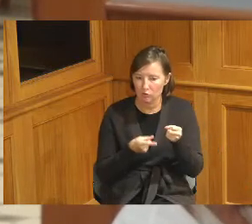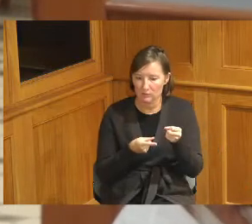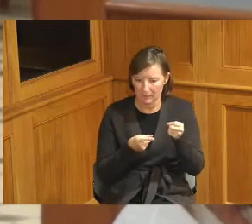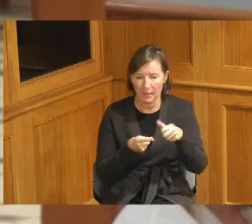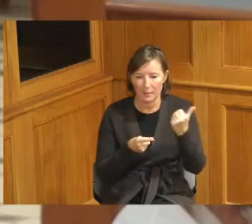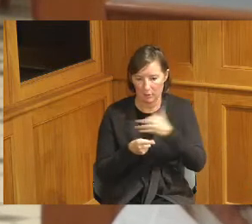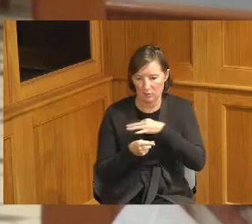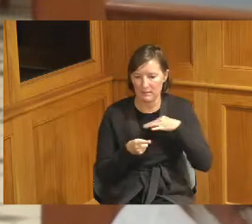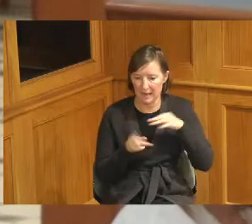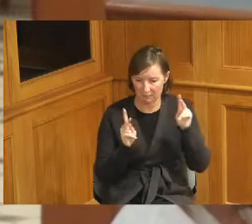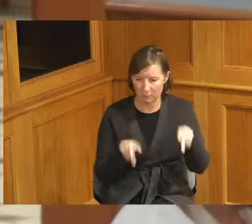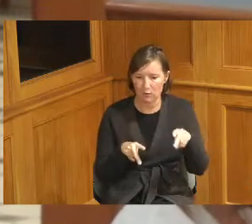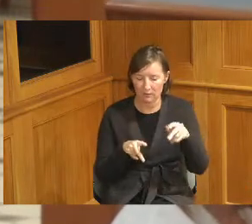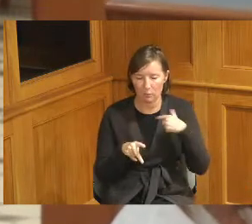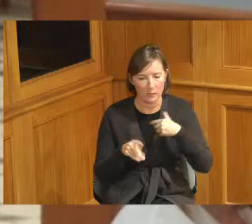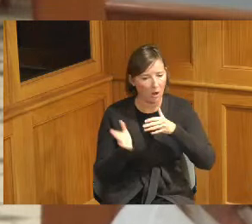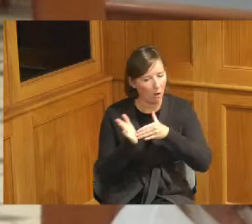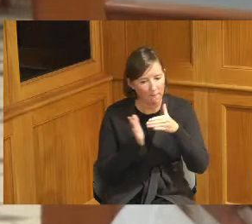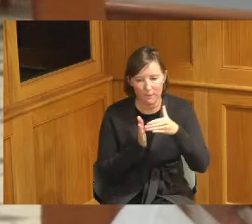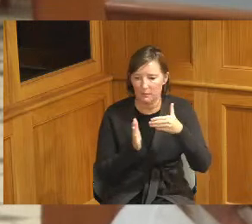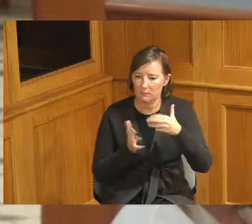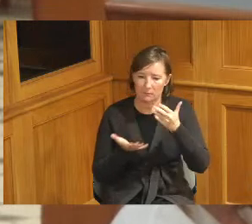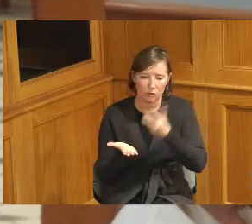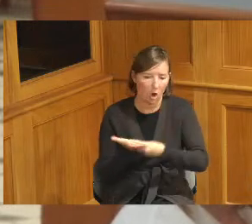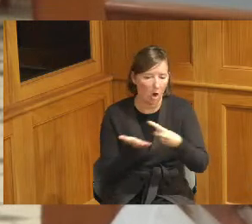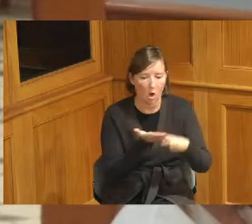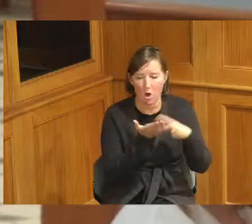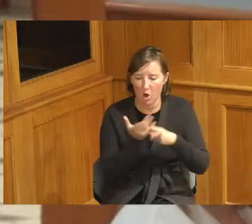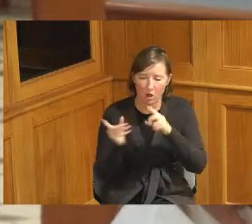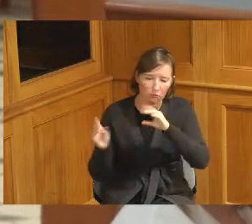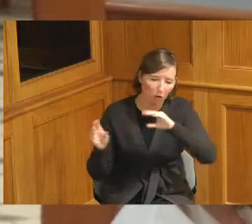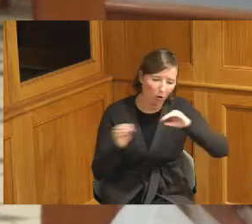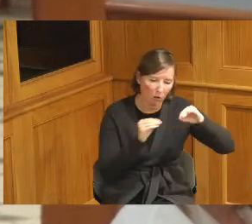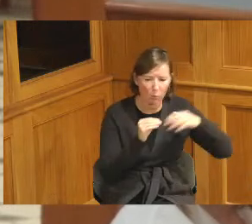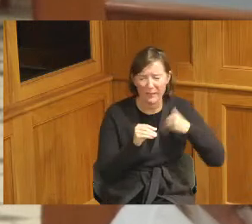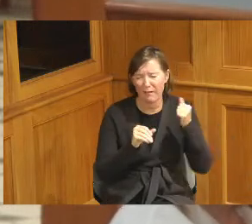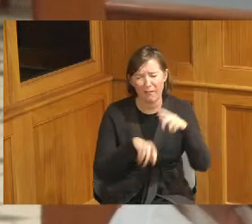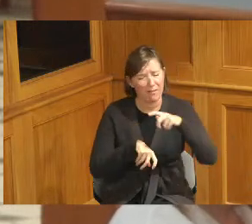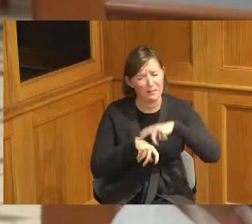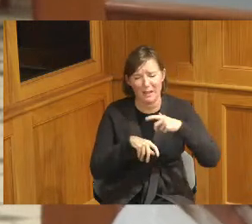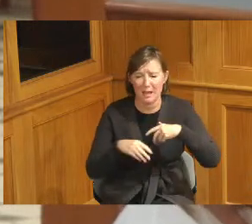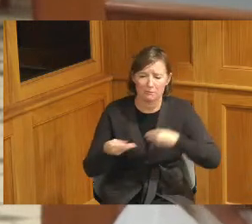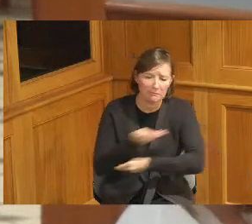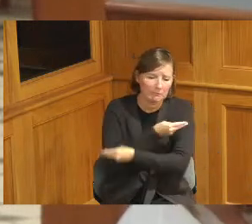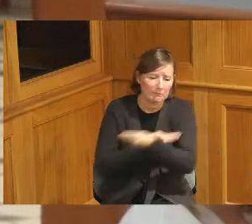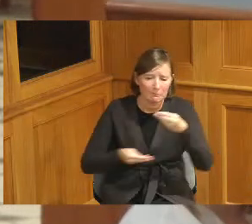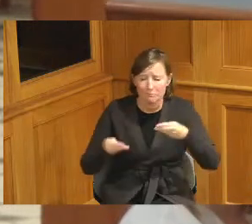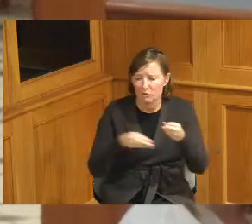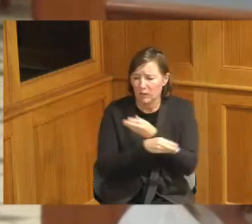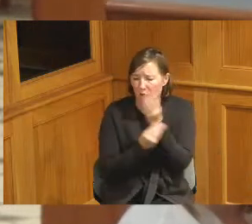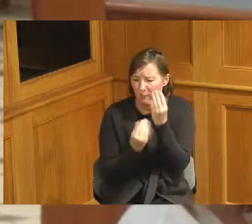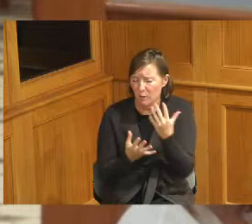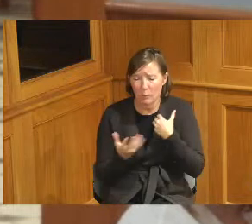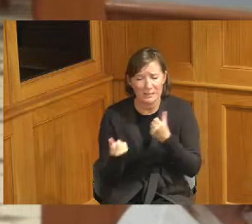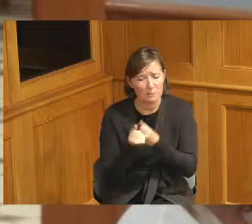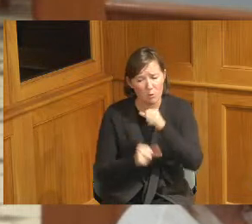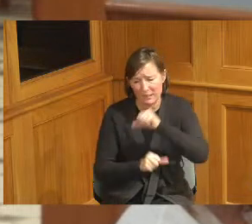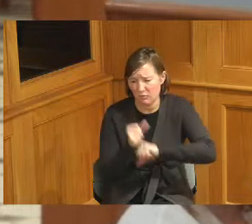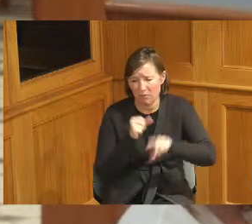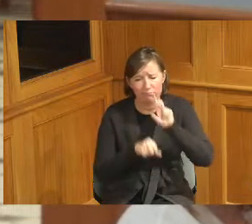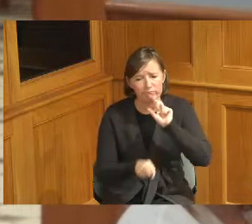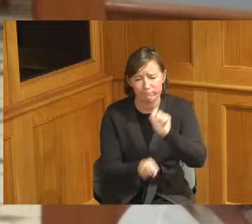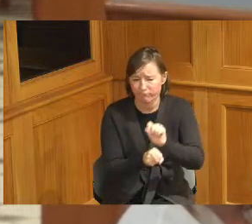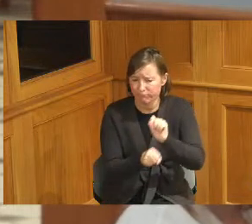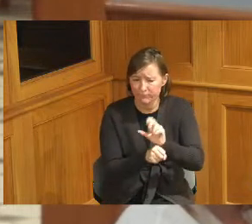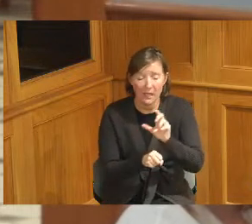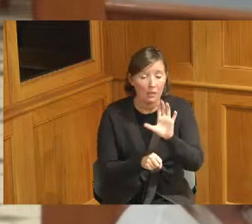person, and me, we're partners and peers. So we talk and we share information all the time. And we support each other. Yeah. I try to get